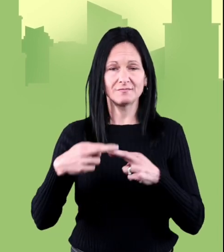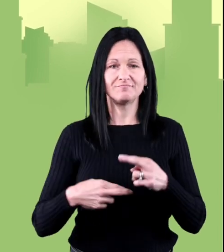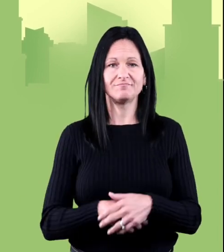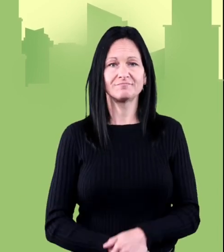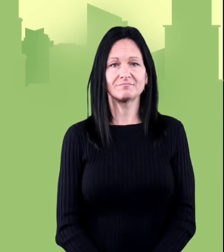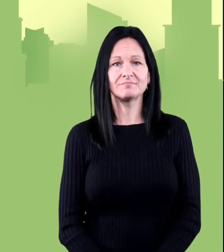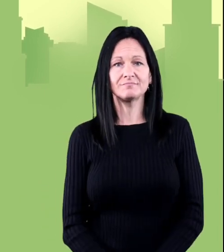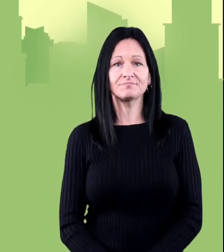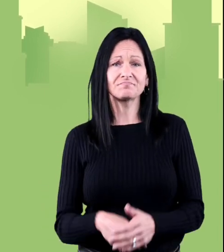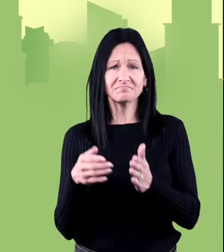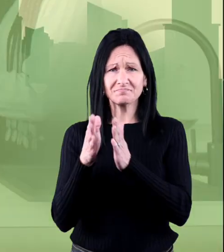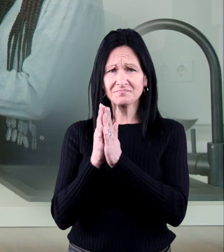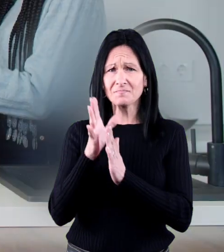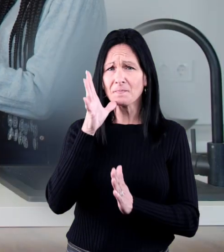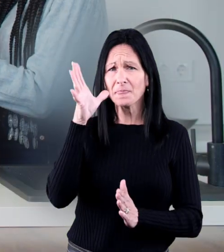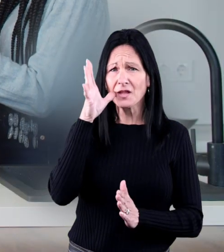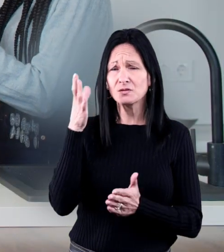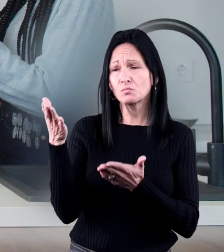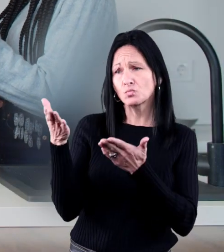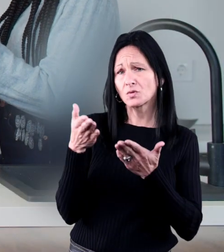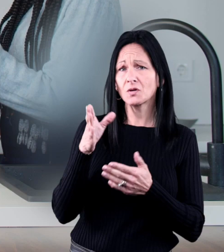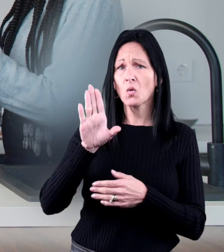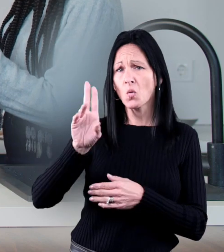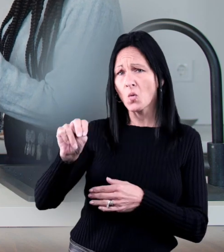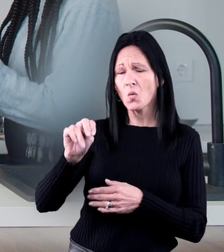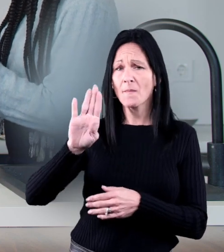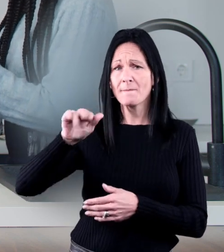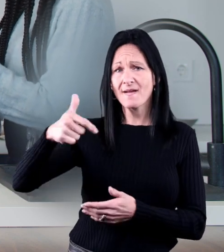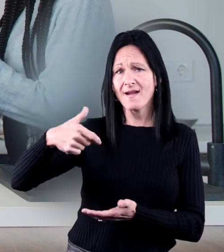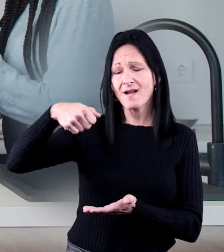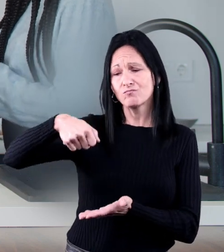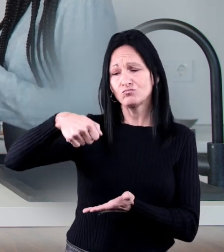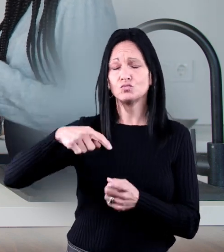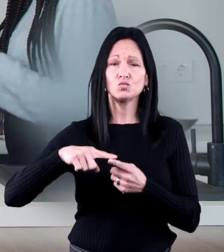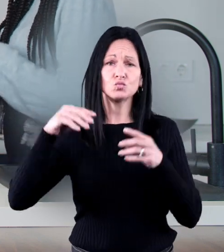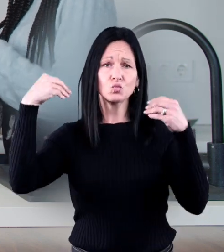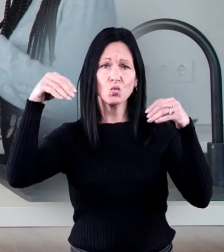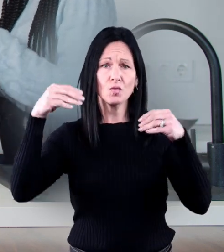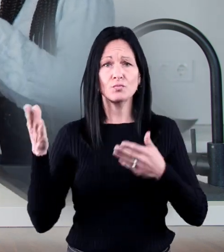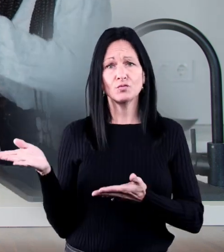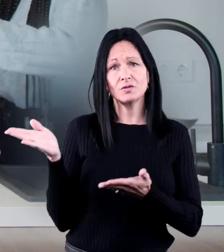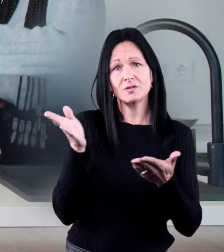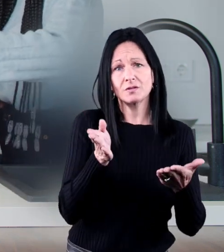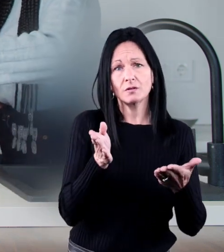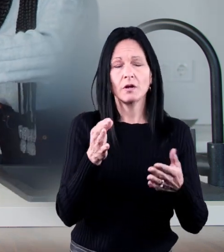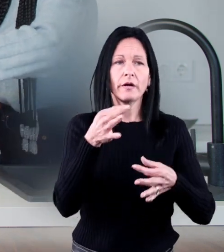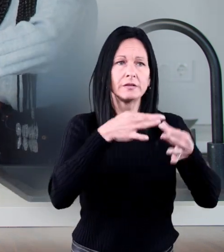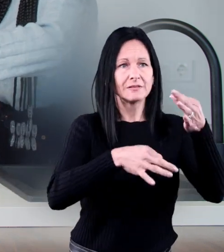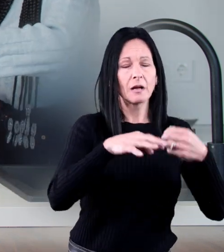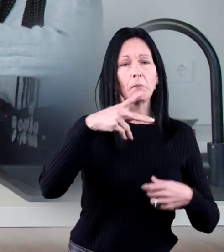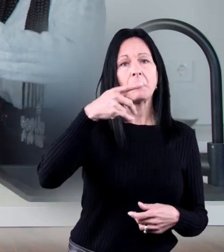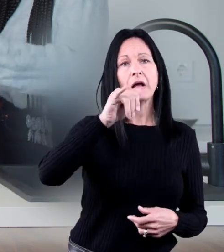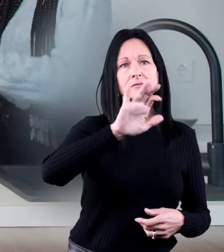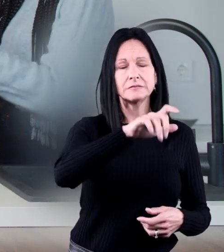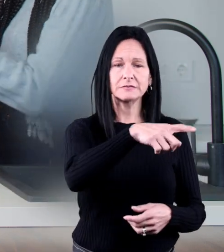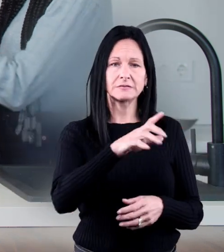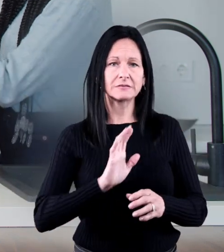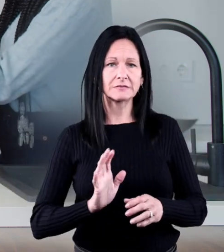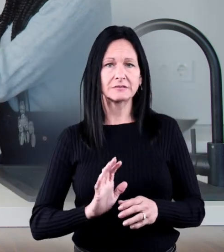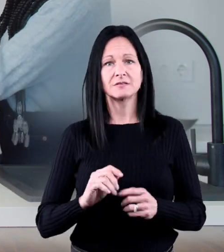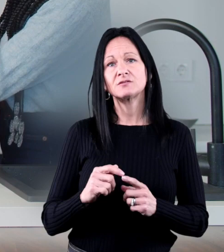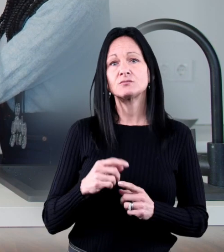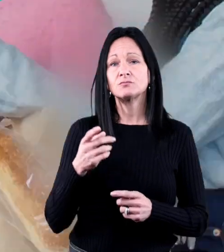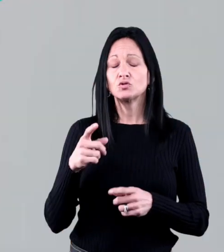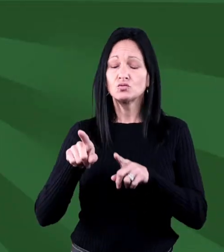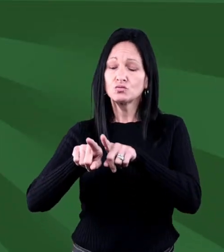recycle. Ask your parents to bring their own reusable bags to the grocery store, instead of using the plastic ones.